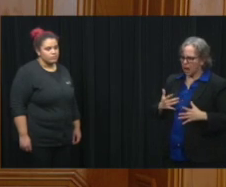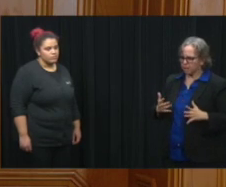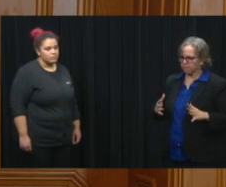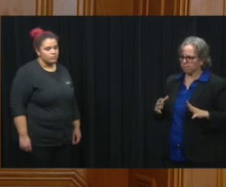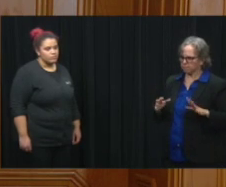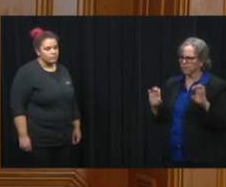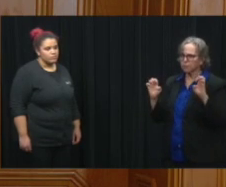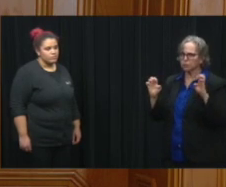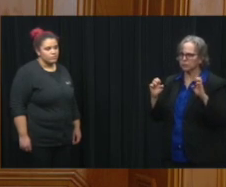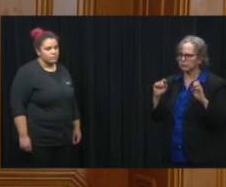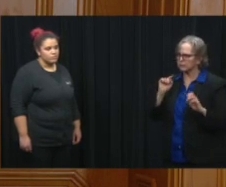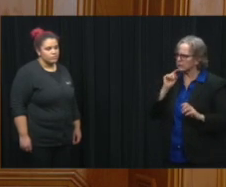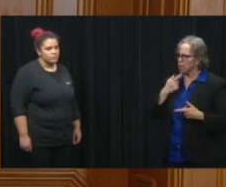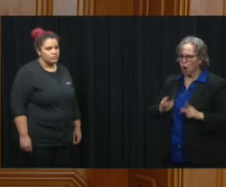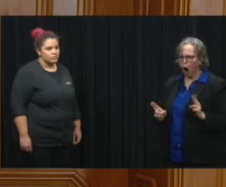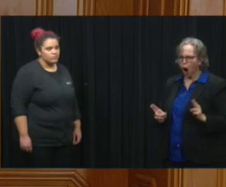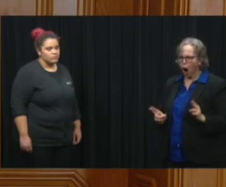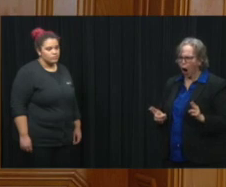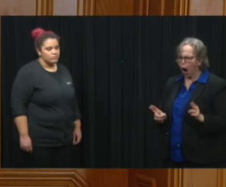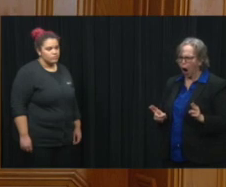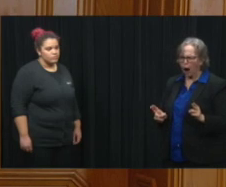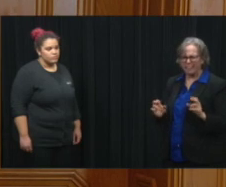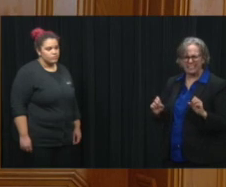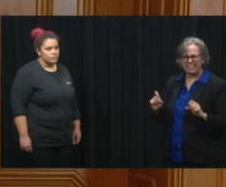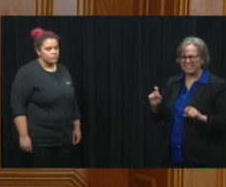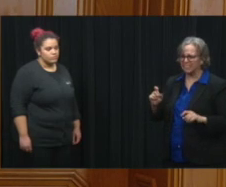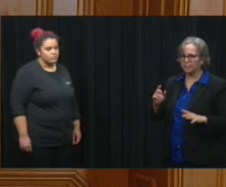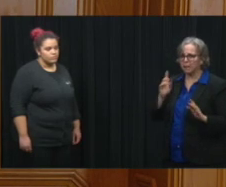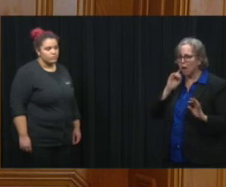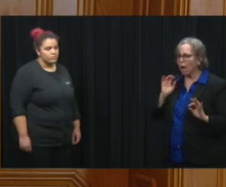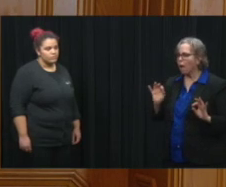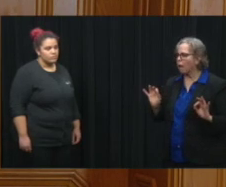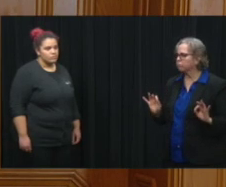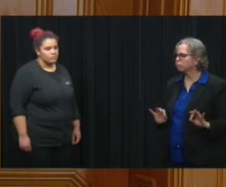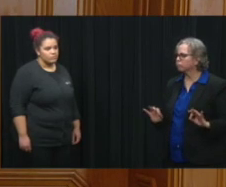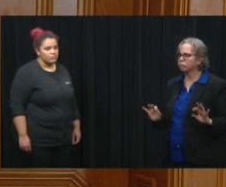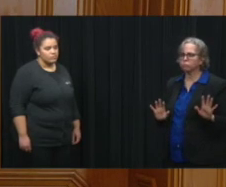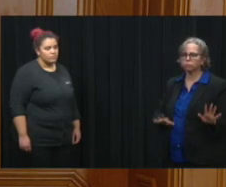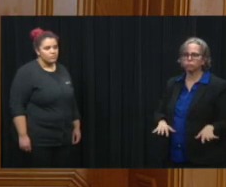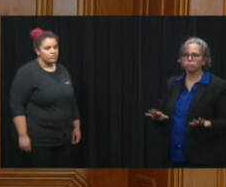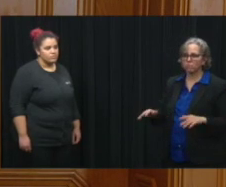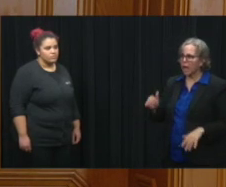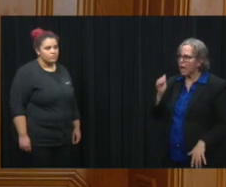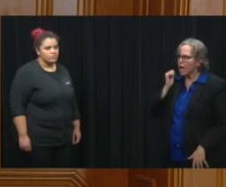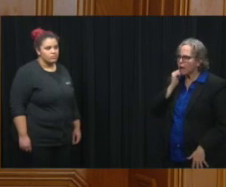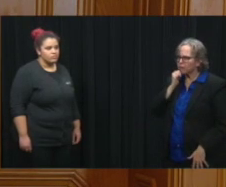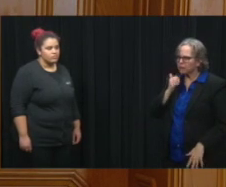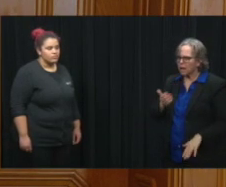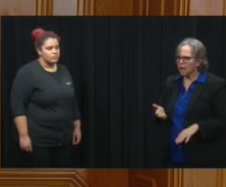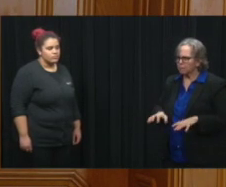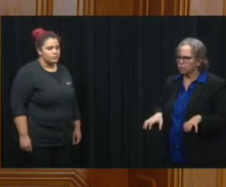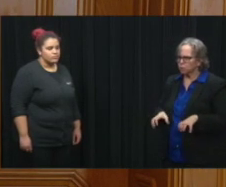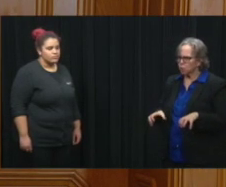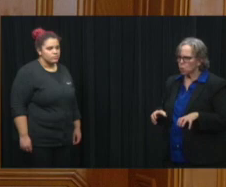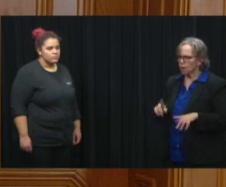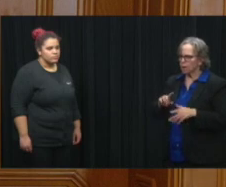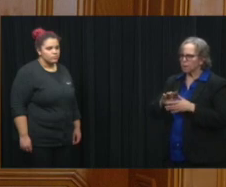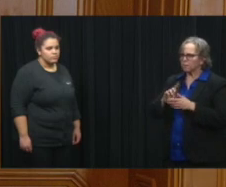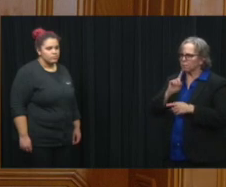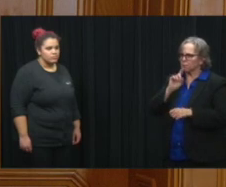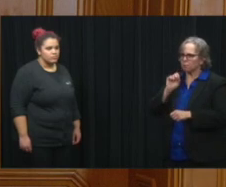urgency. There's an urgency to what I'm doing every day and what our team is doing. So whether